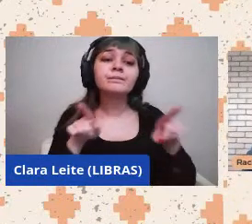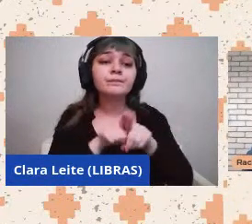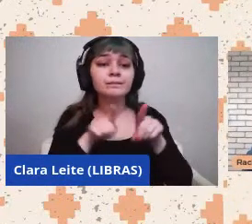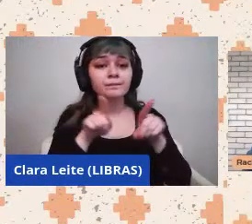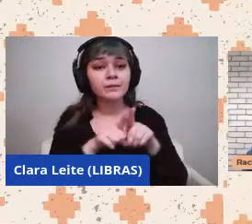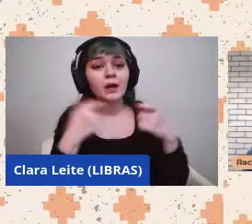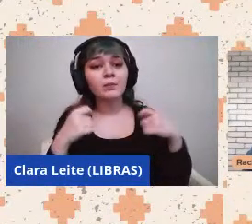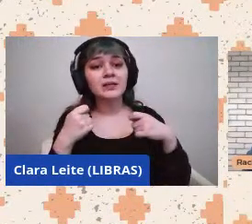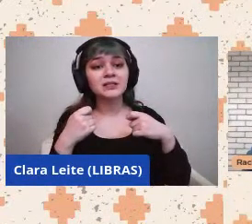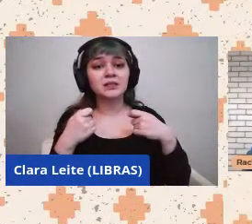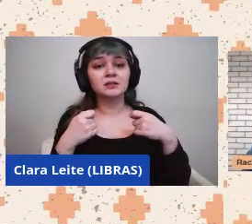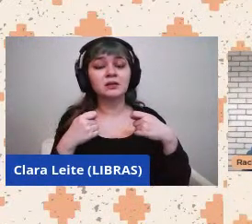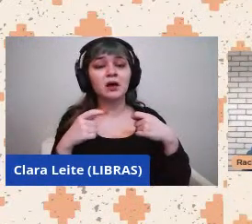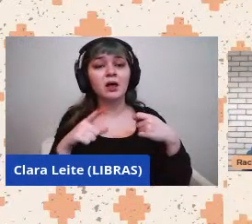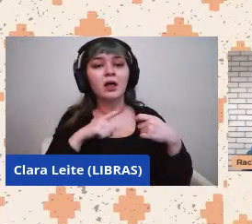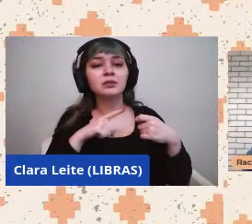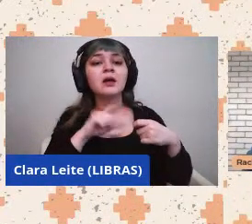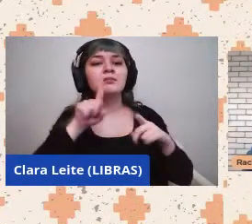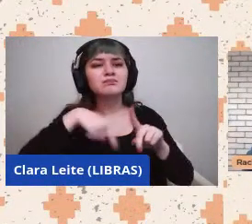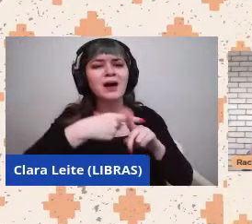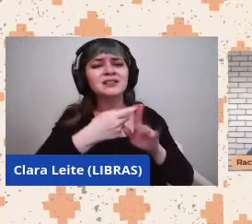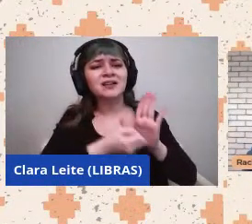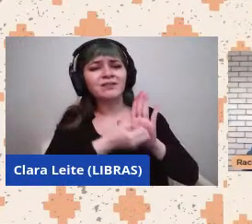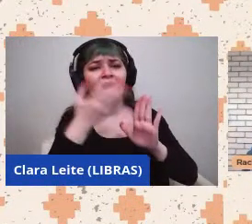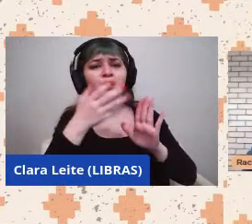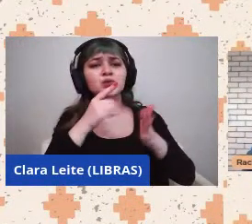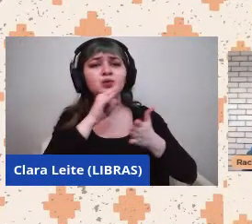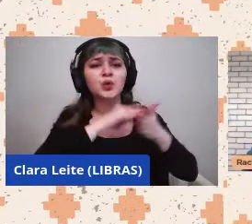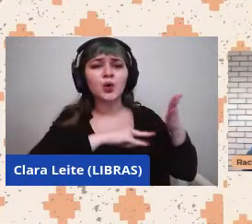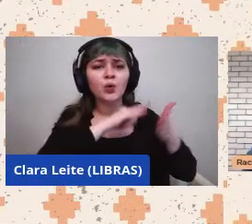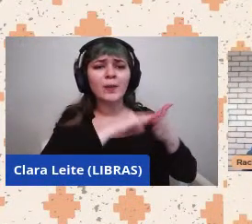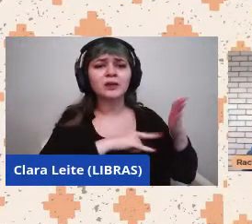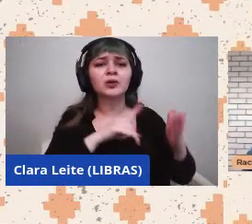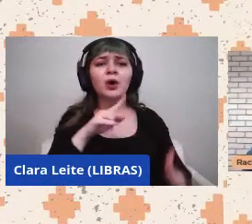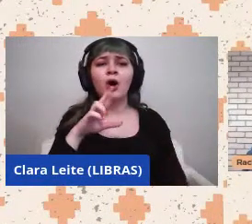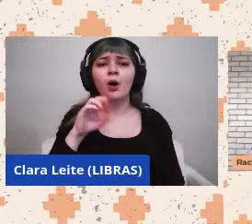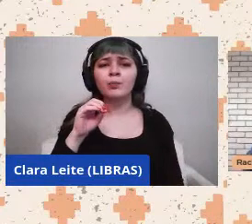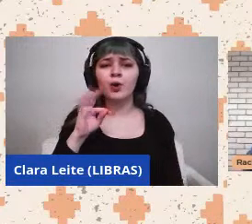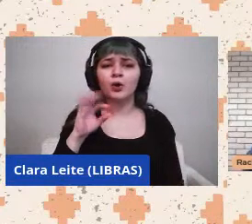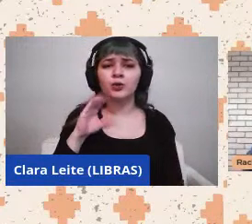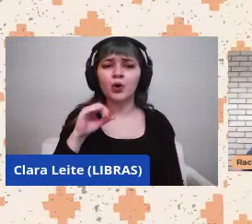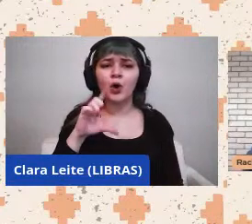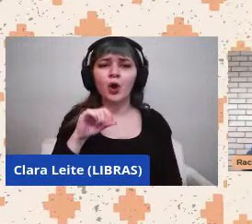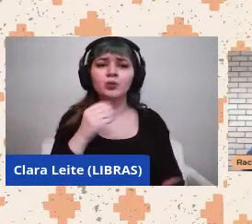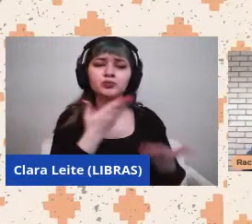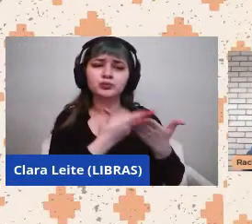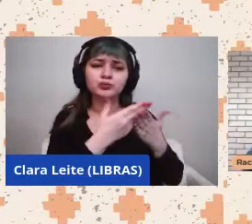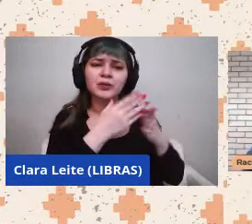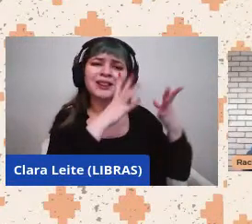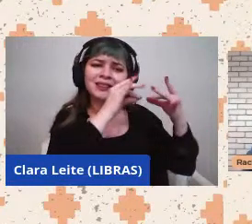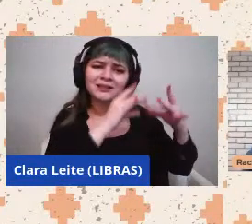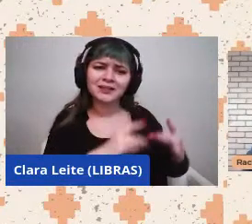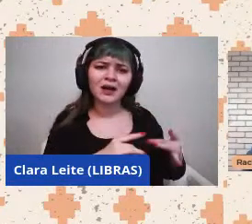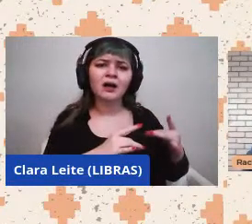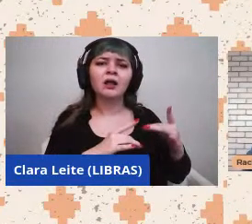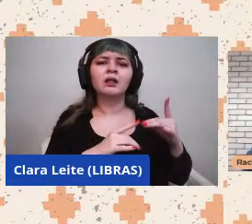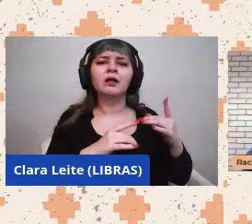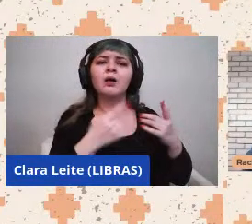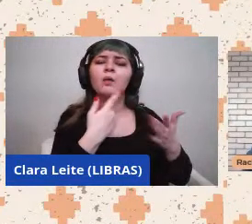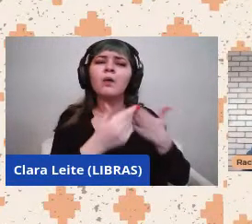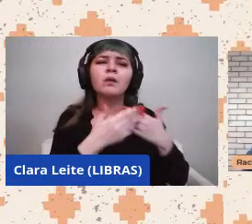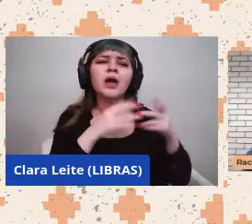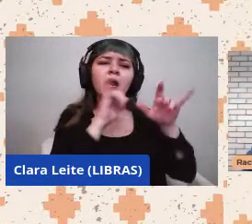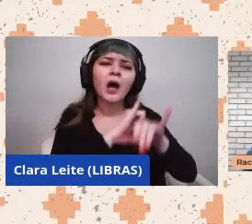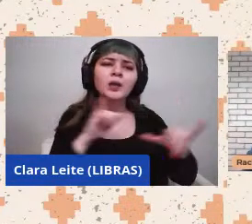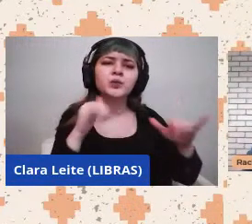upload a range of additional documents, the study protocol, which goes into more detail, any adverts or emails you'll use to